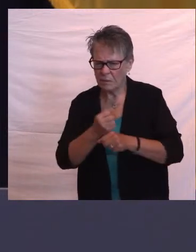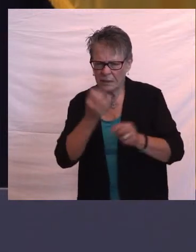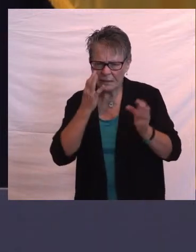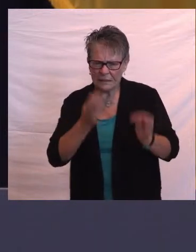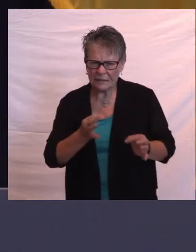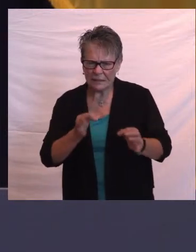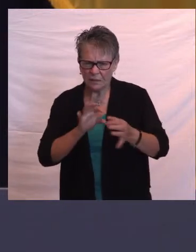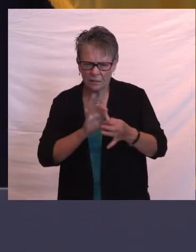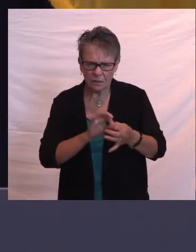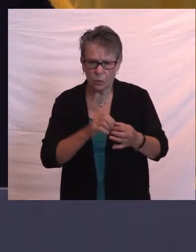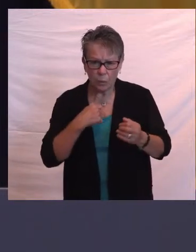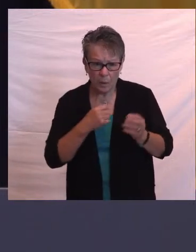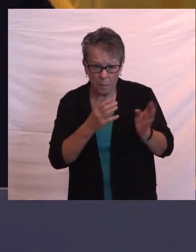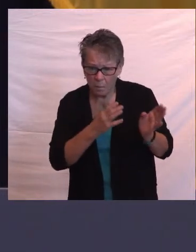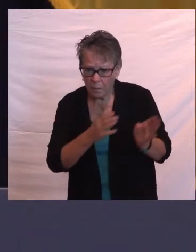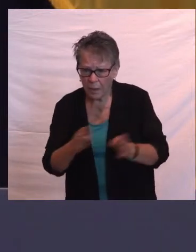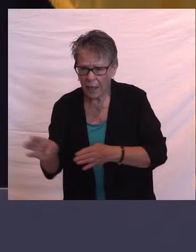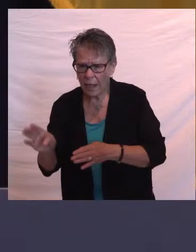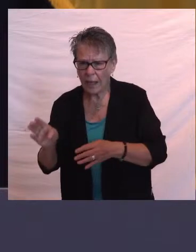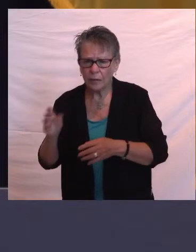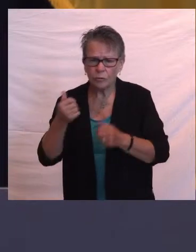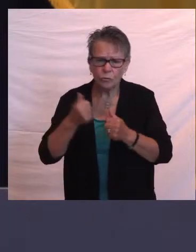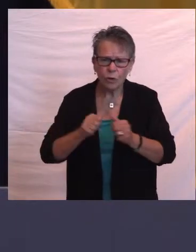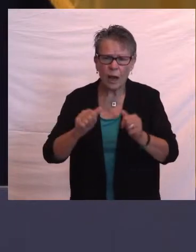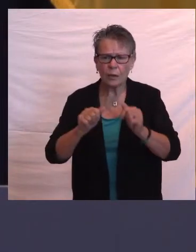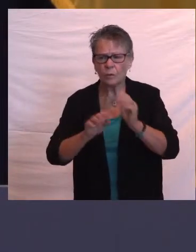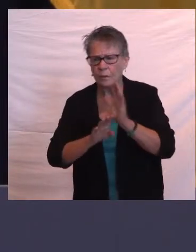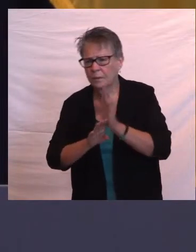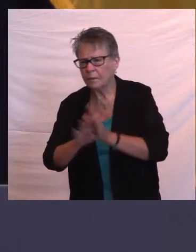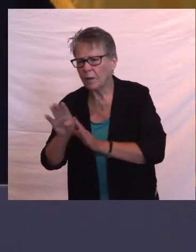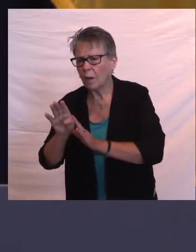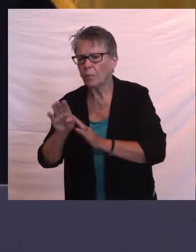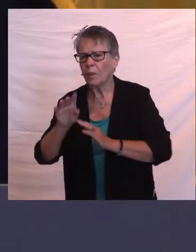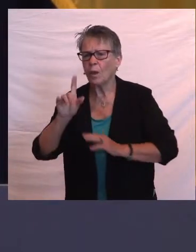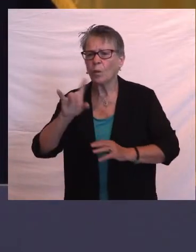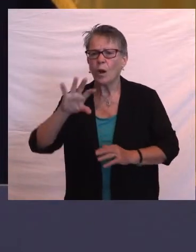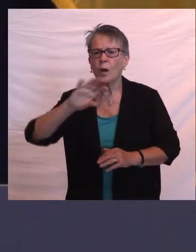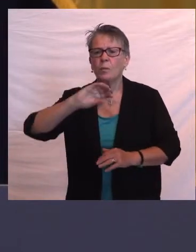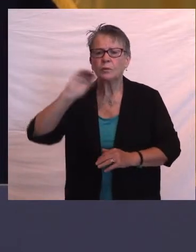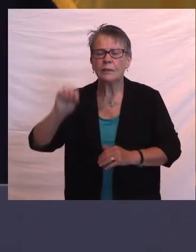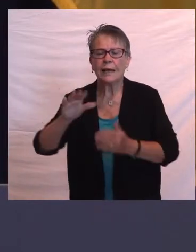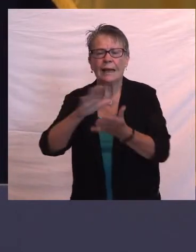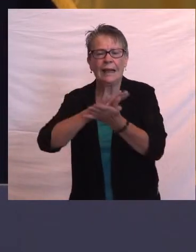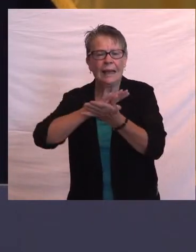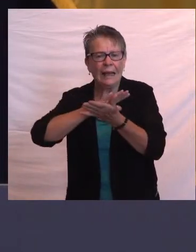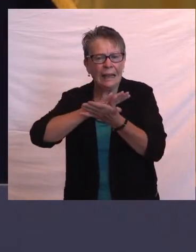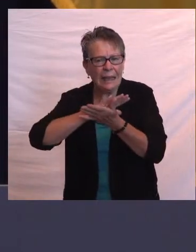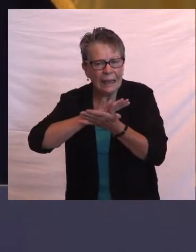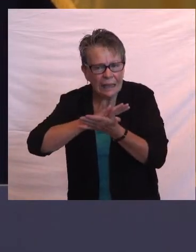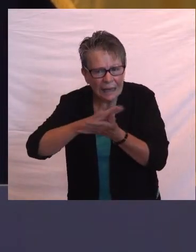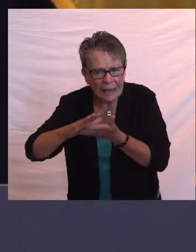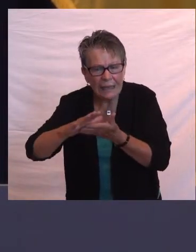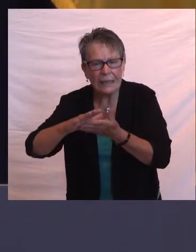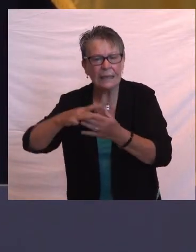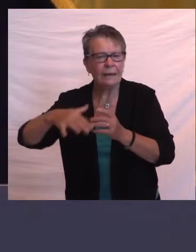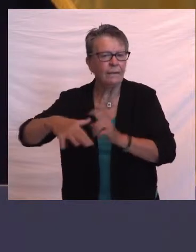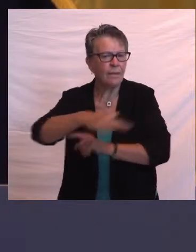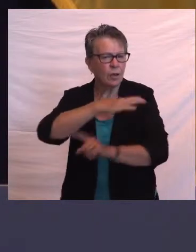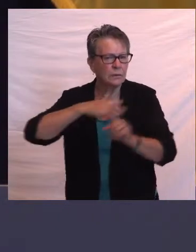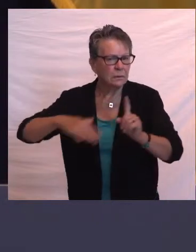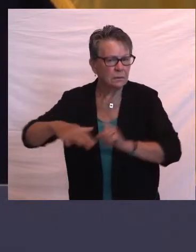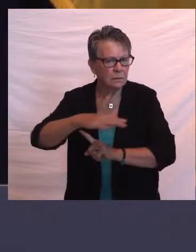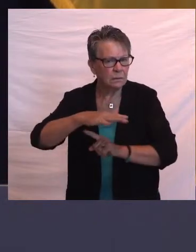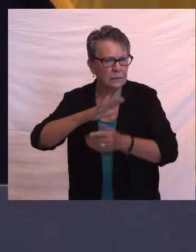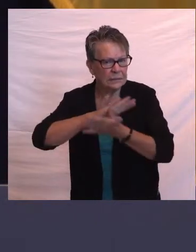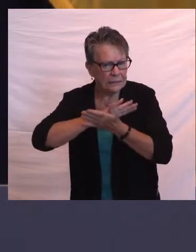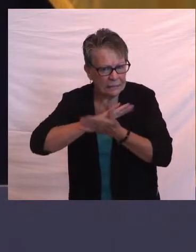clean energy economy by the middle of the century. There's no question where we're going to end up. But there are legitimate questions on how you get there,